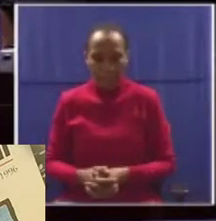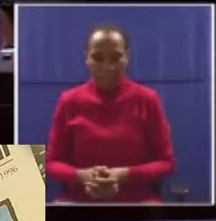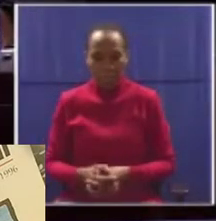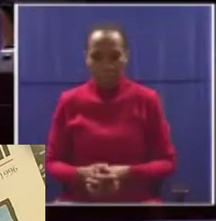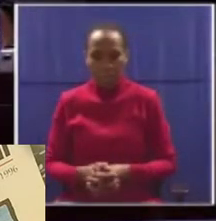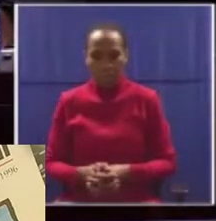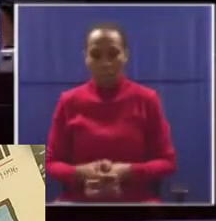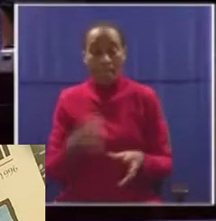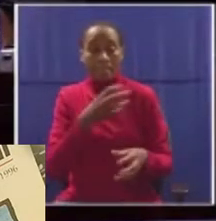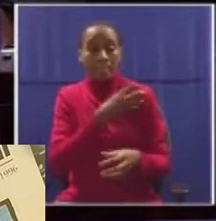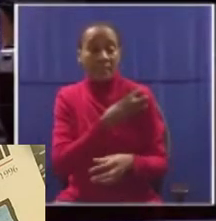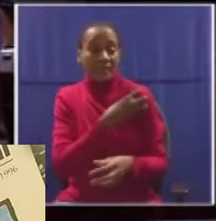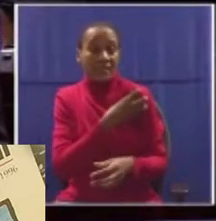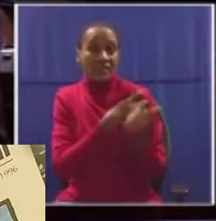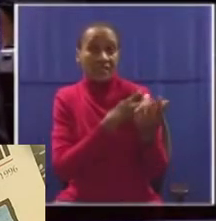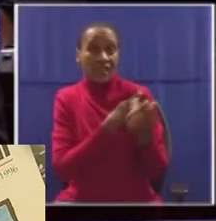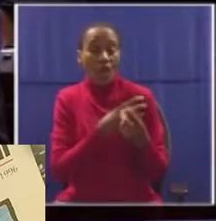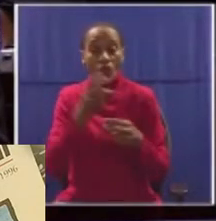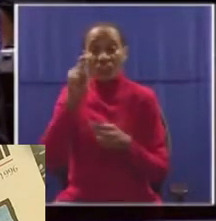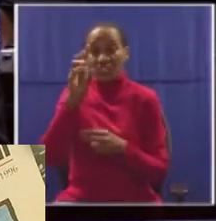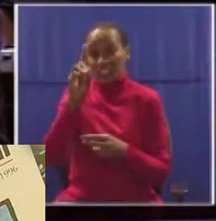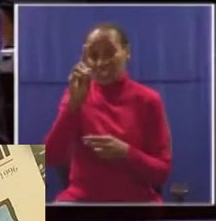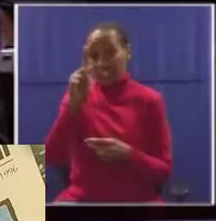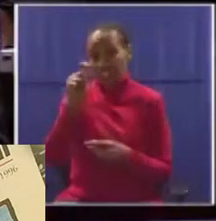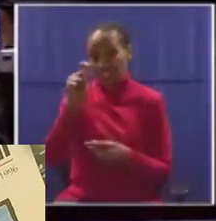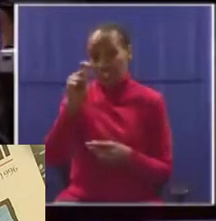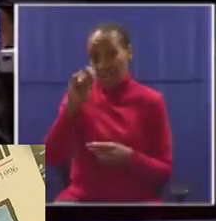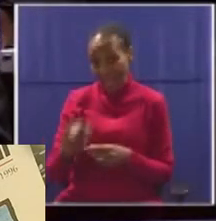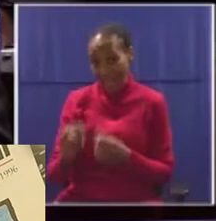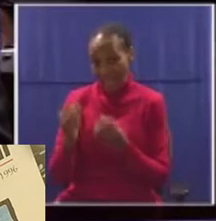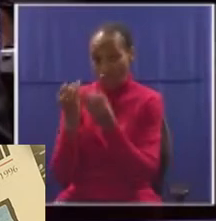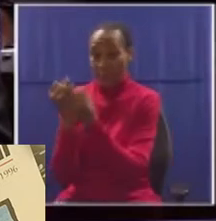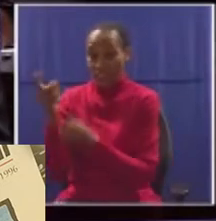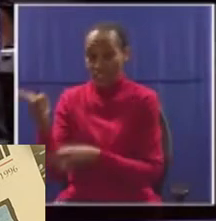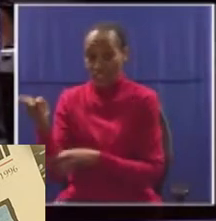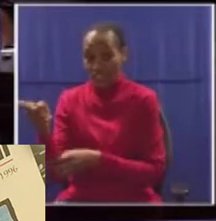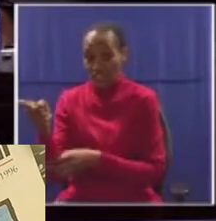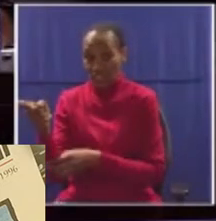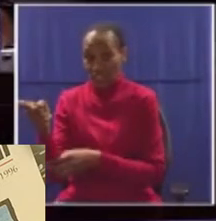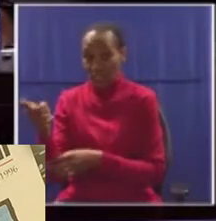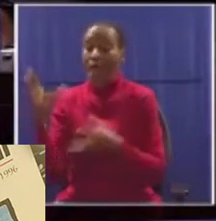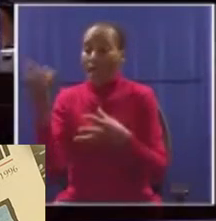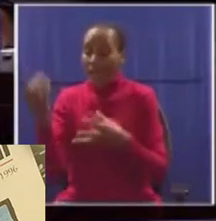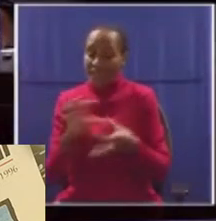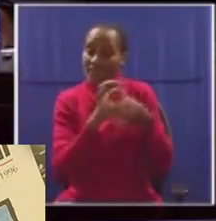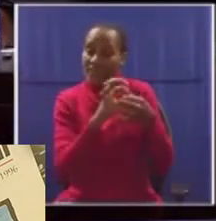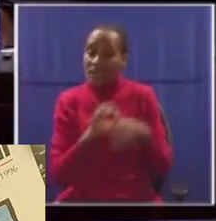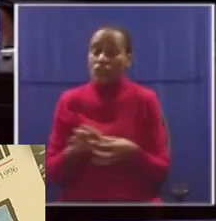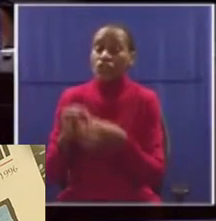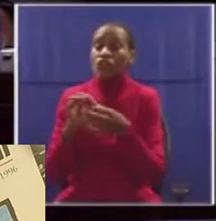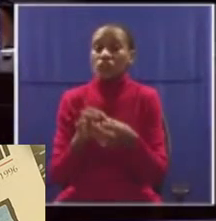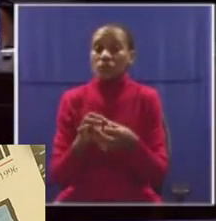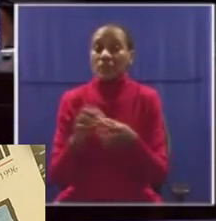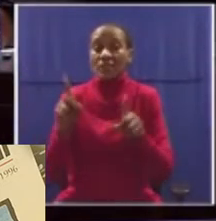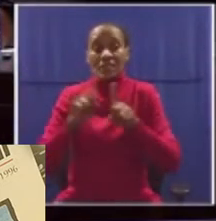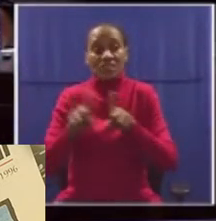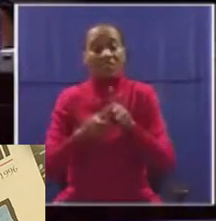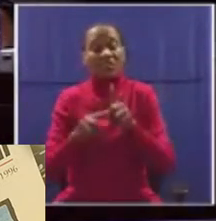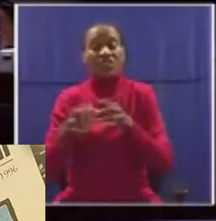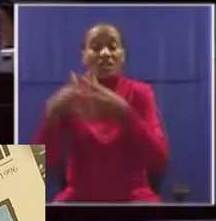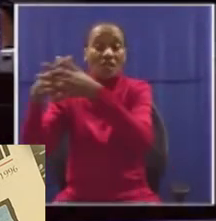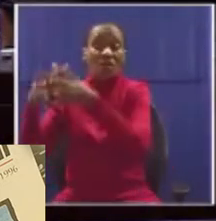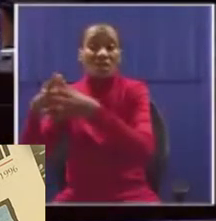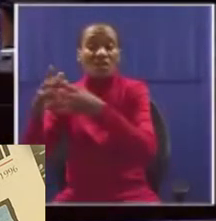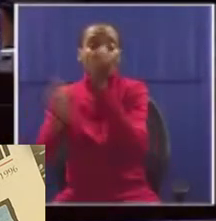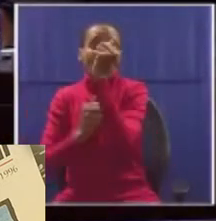my colleague the minister of trading industry and competition has got the relationship with the Scandal party in the United